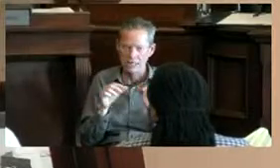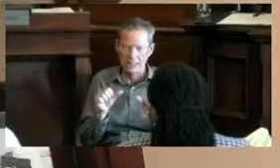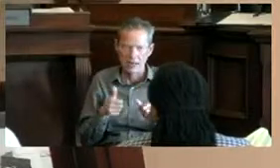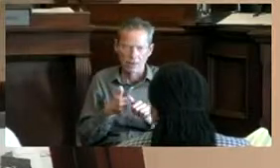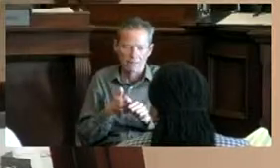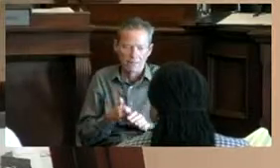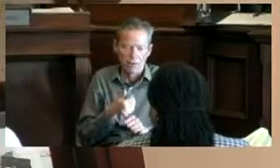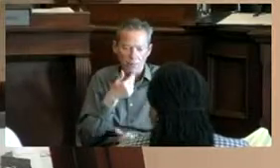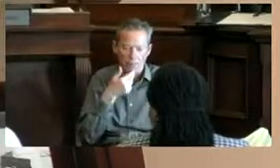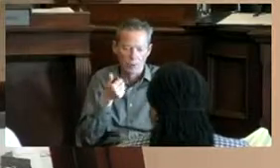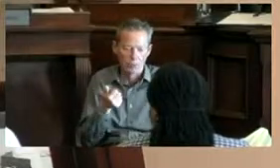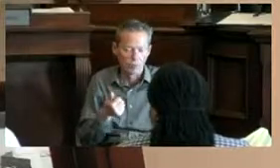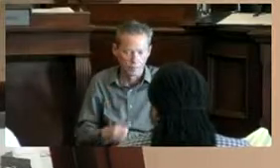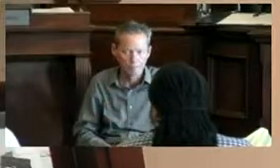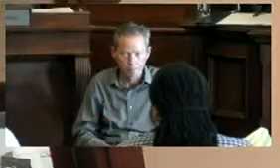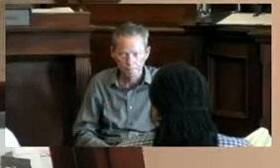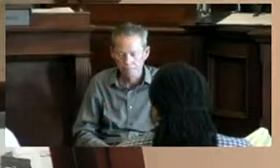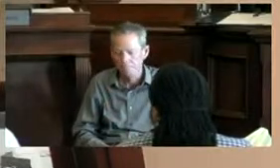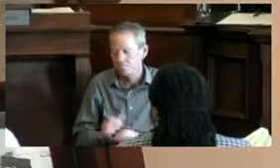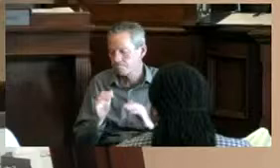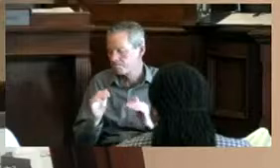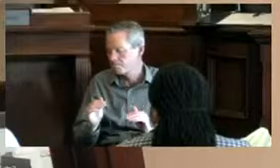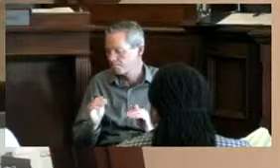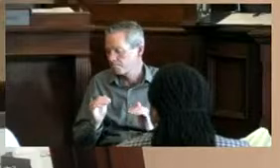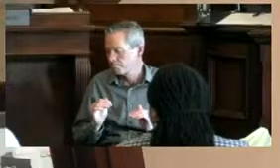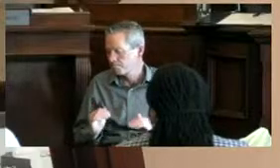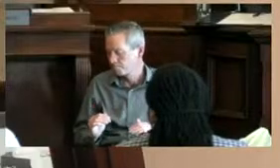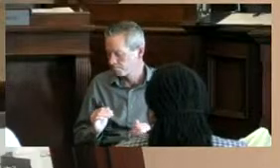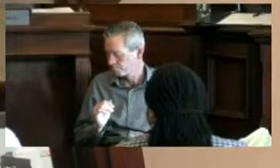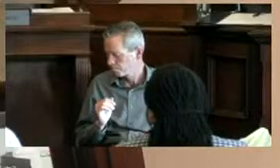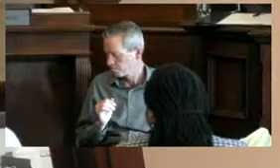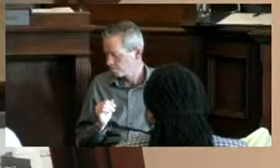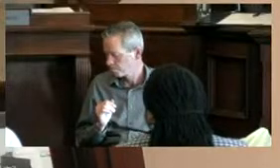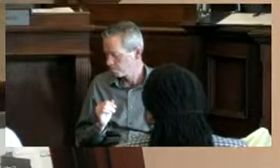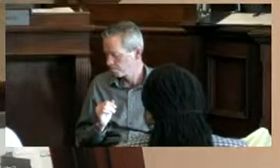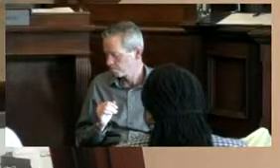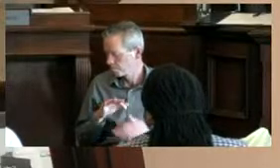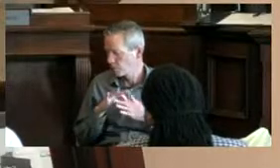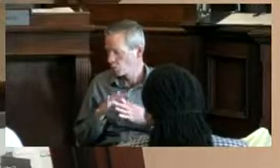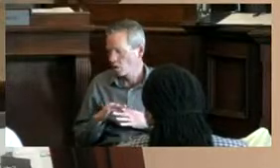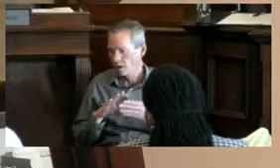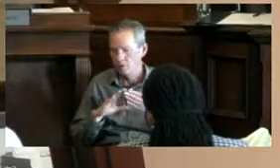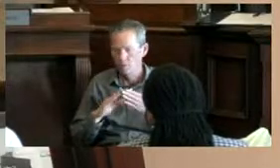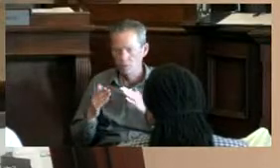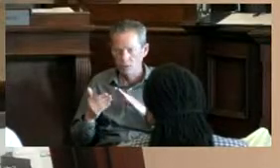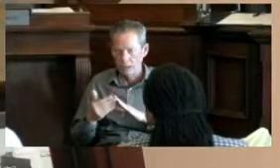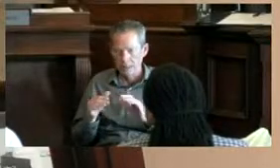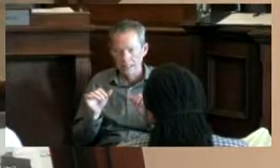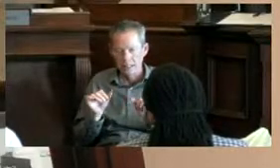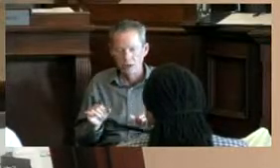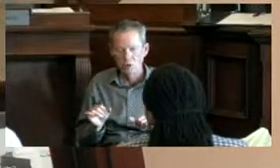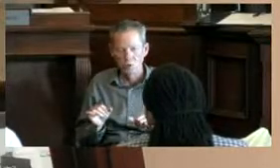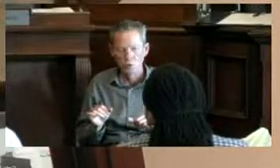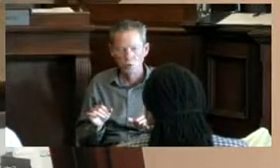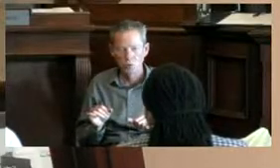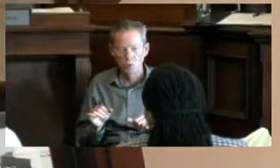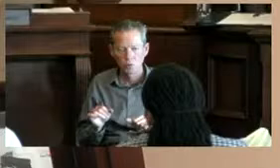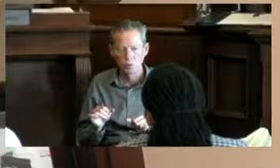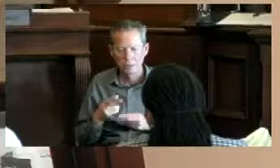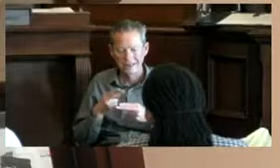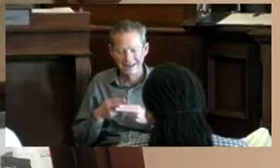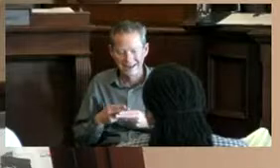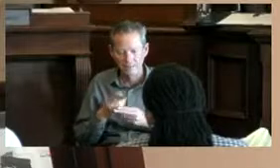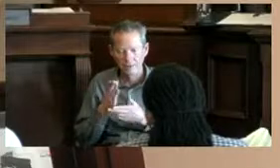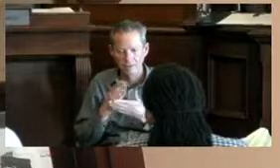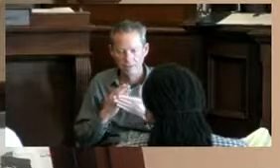follow along a little bit better. And so my next question is regarding communities. So can you name